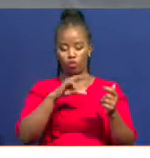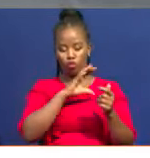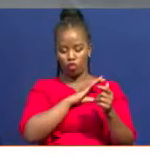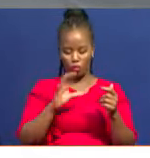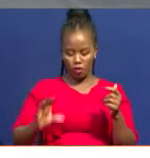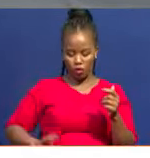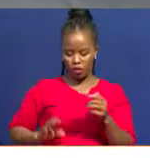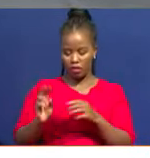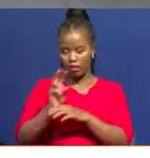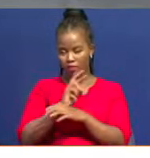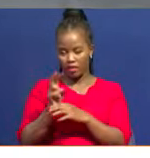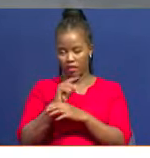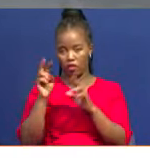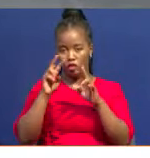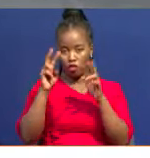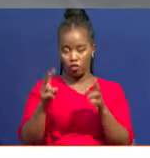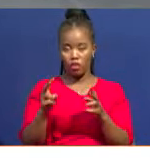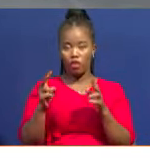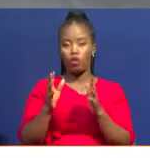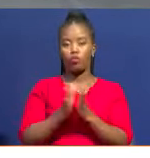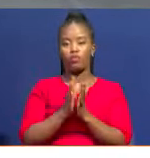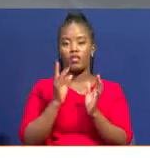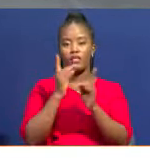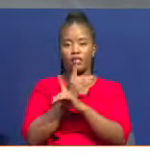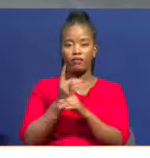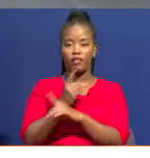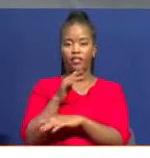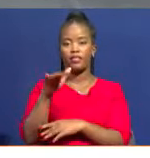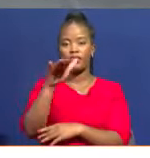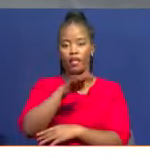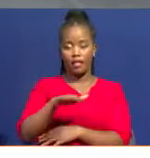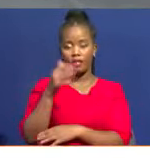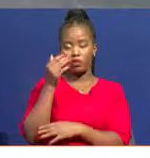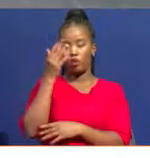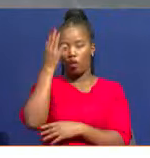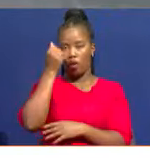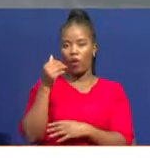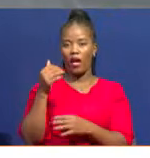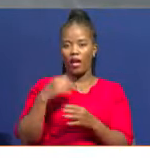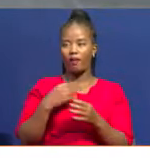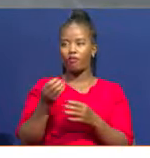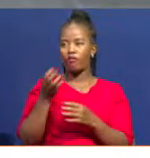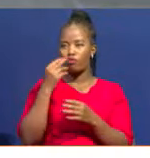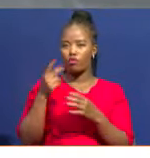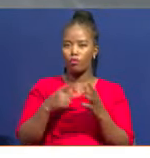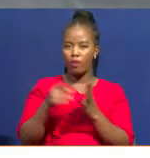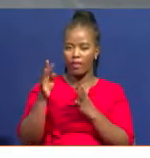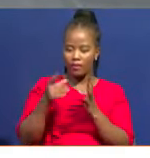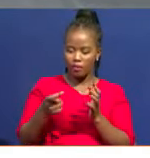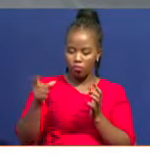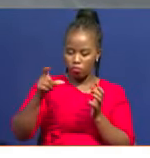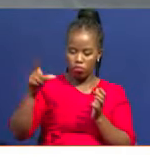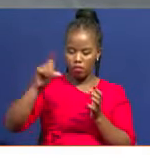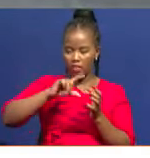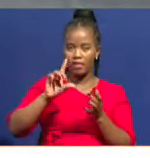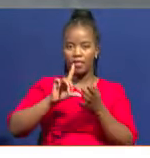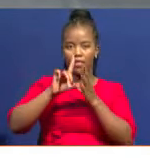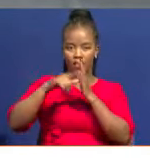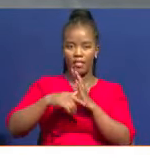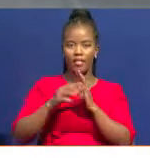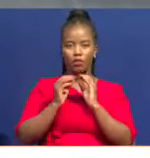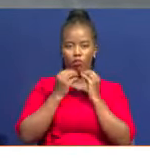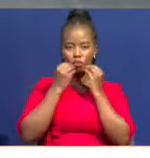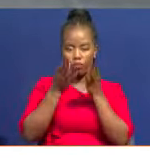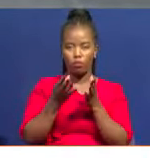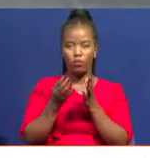investigating issues with the agriculture value chain that could be fueling escalating food prices, and she'll duly inform us in our subsequent